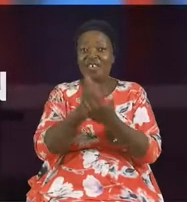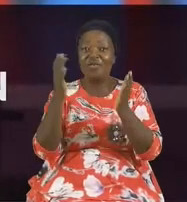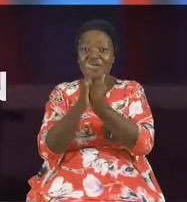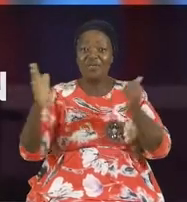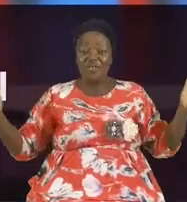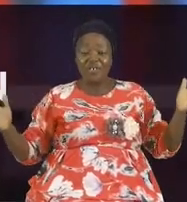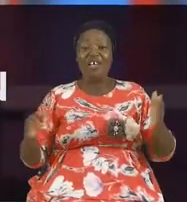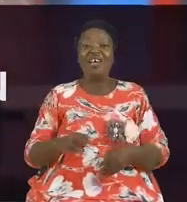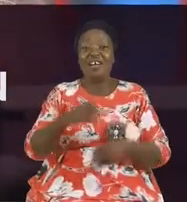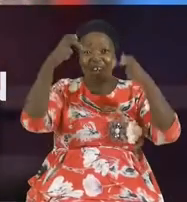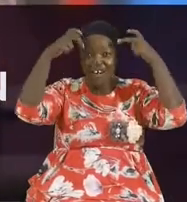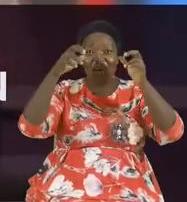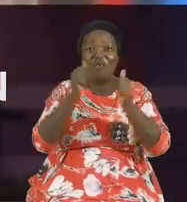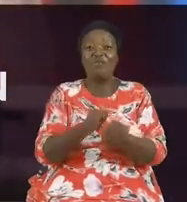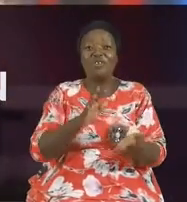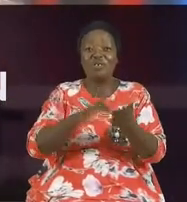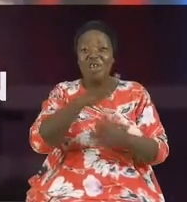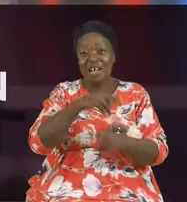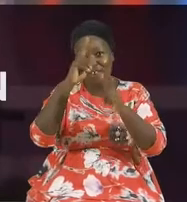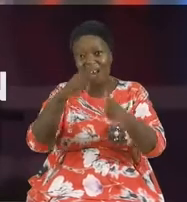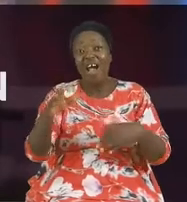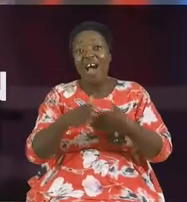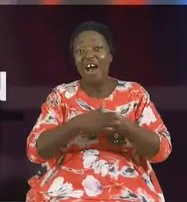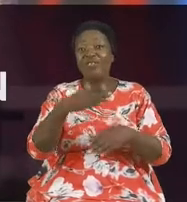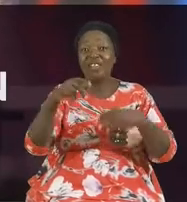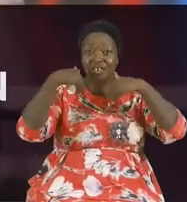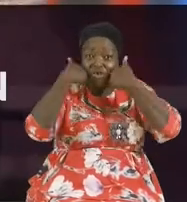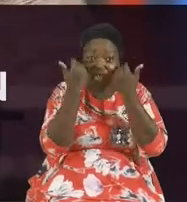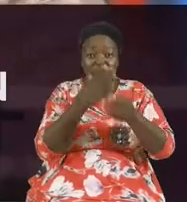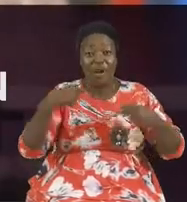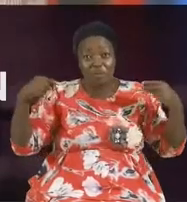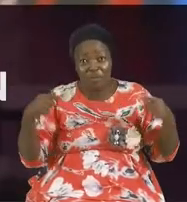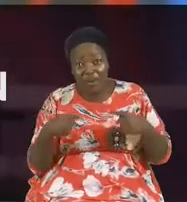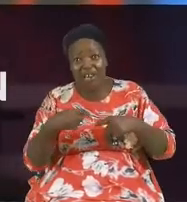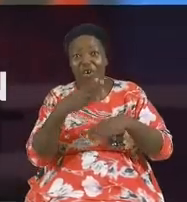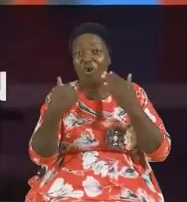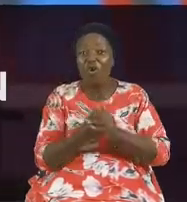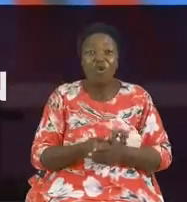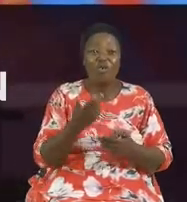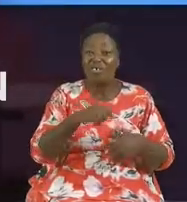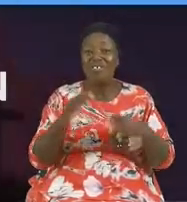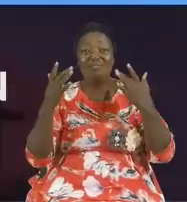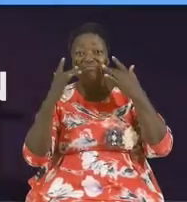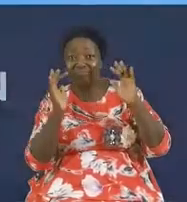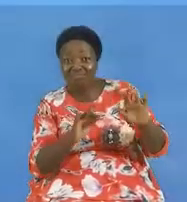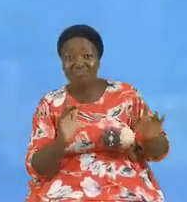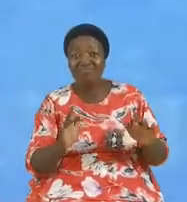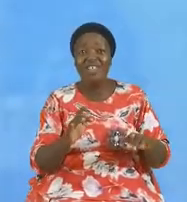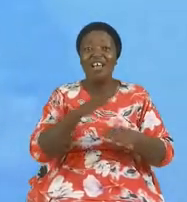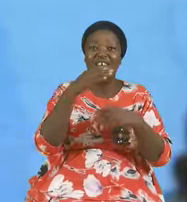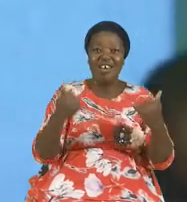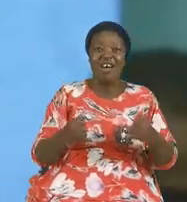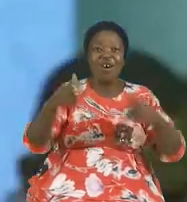honor. After crucifixion, crowned with glory and honor. After all the shame, all the